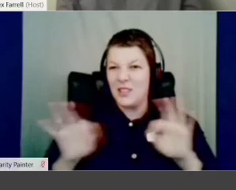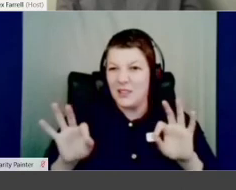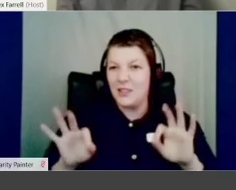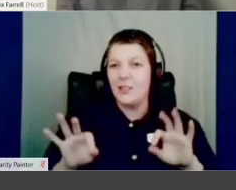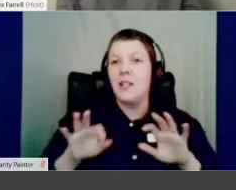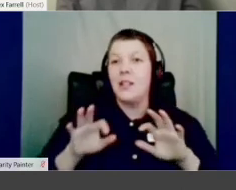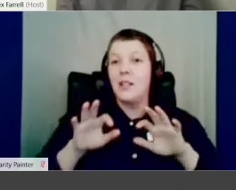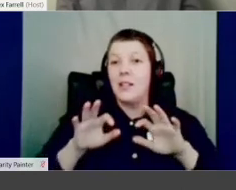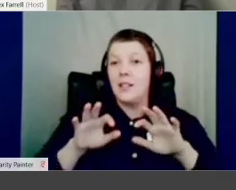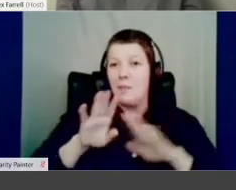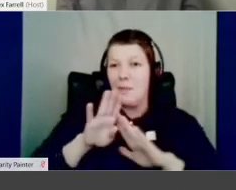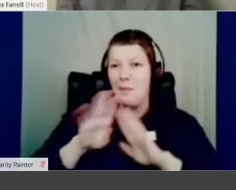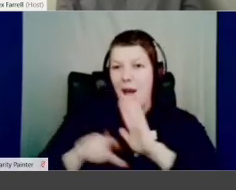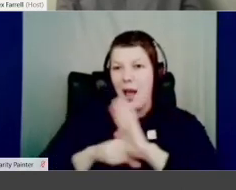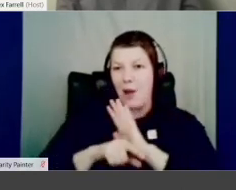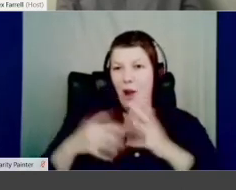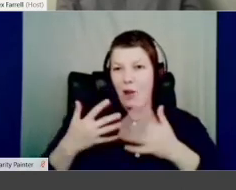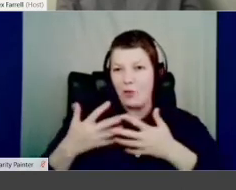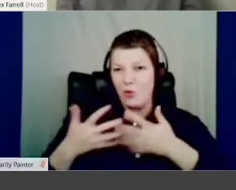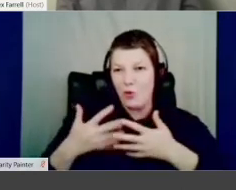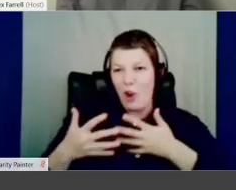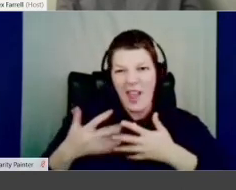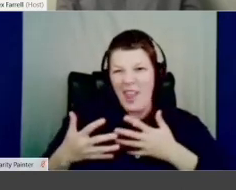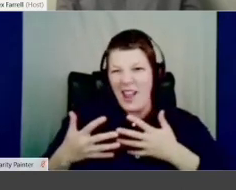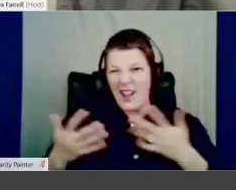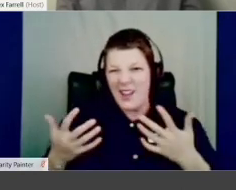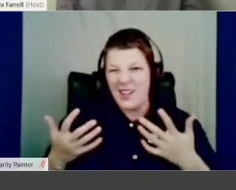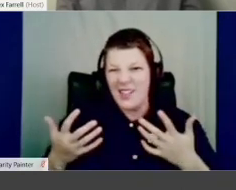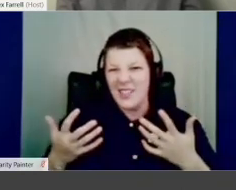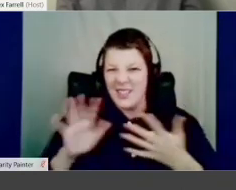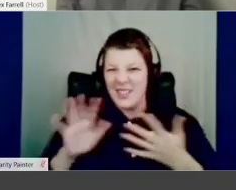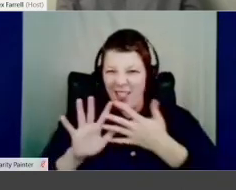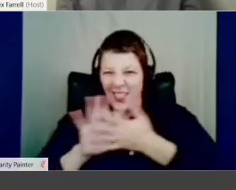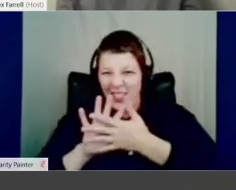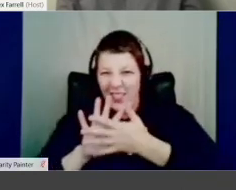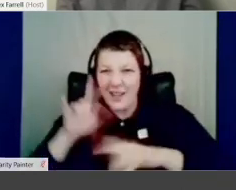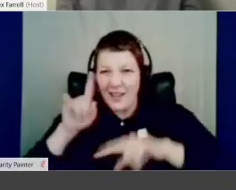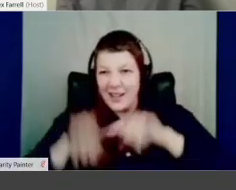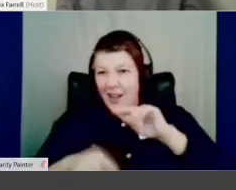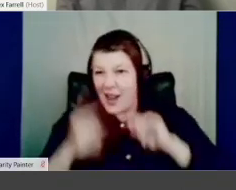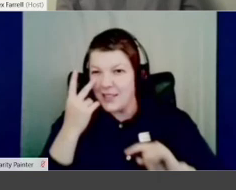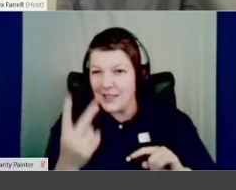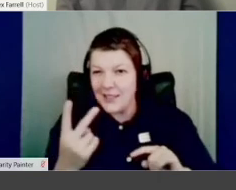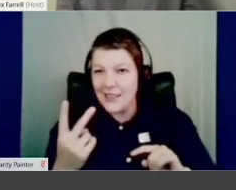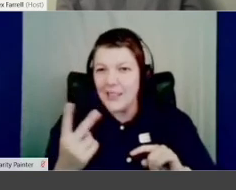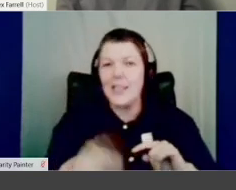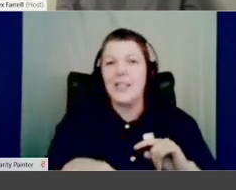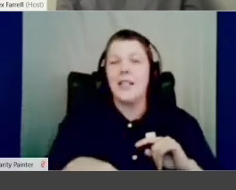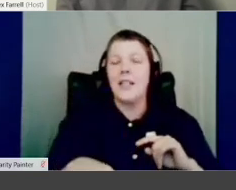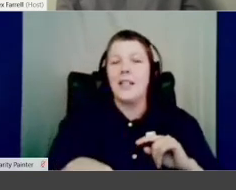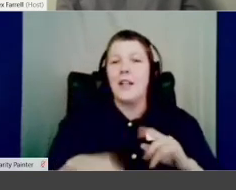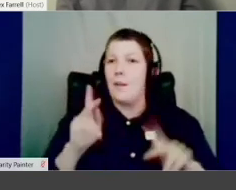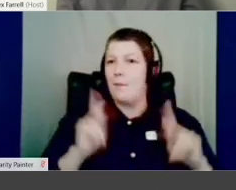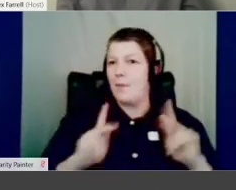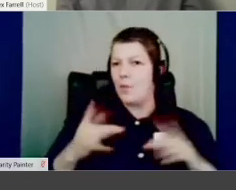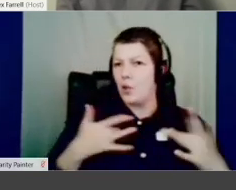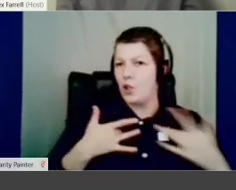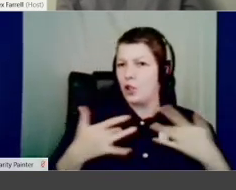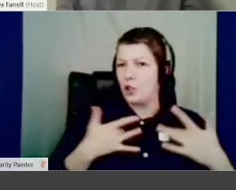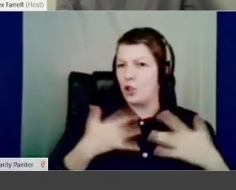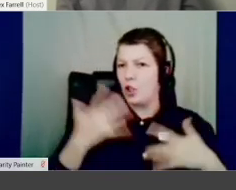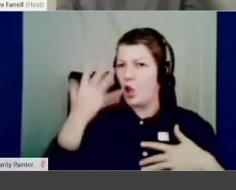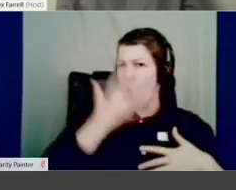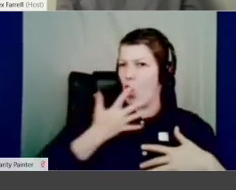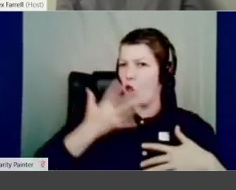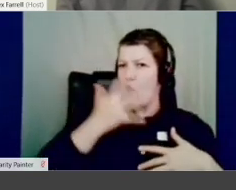smarter and thought, okay, we don't need to make it so much about the aesthetics. We can still make it look good, but make it